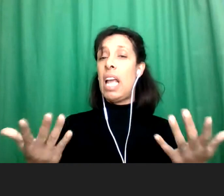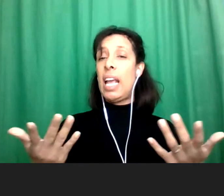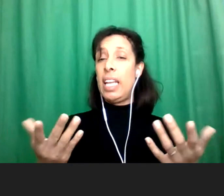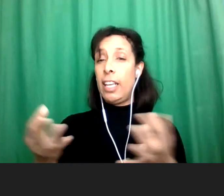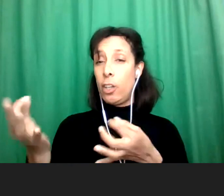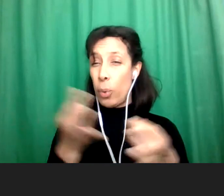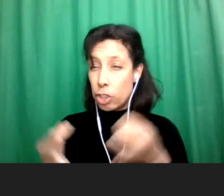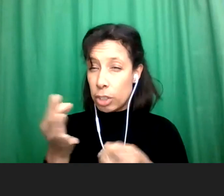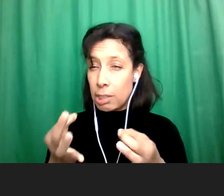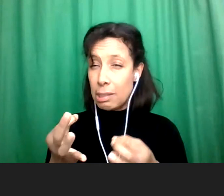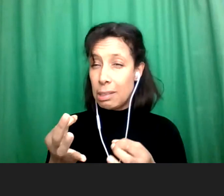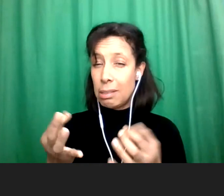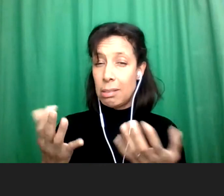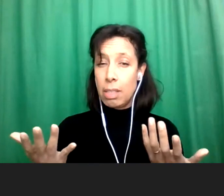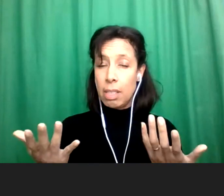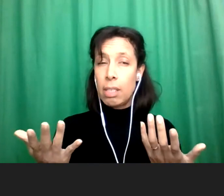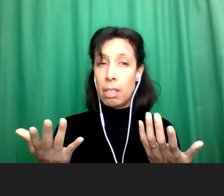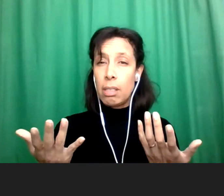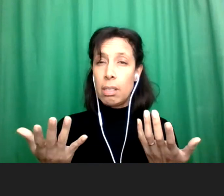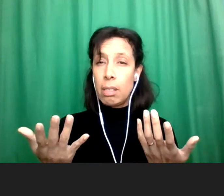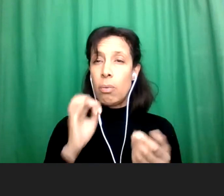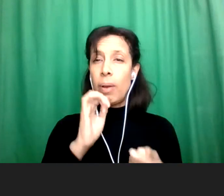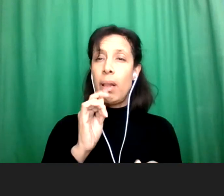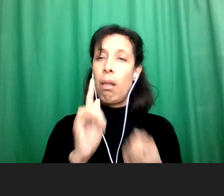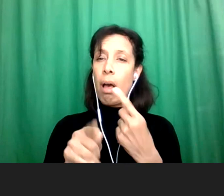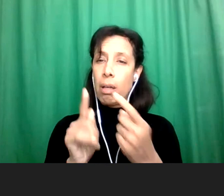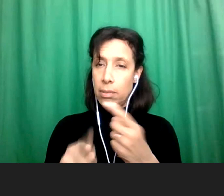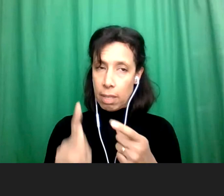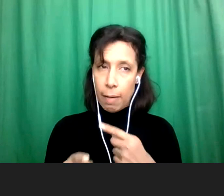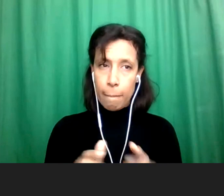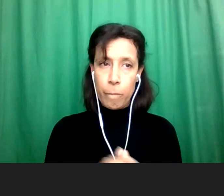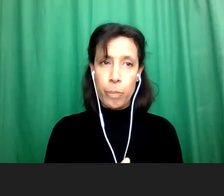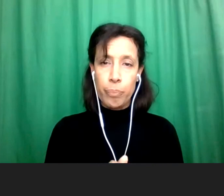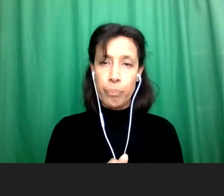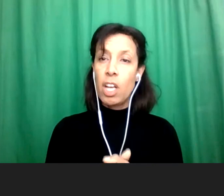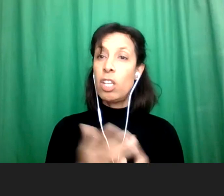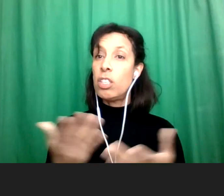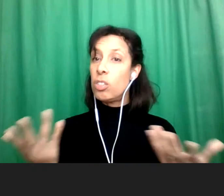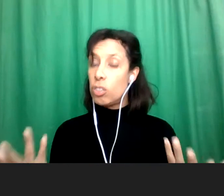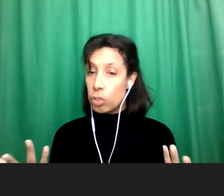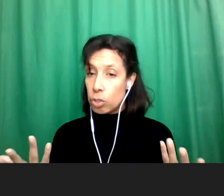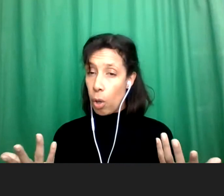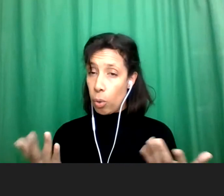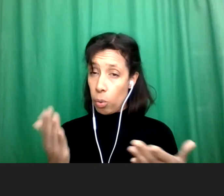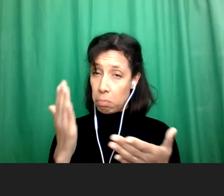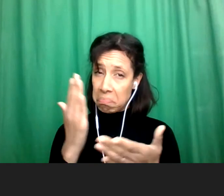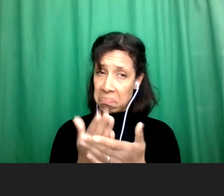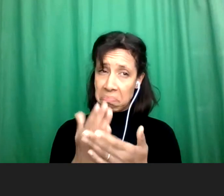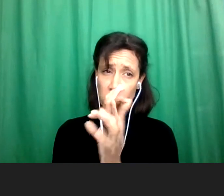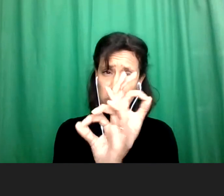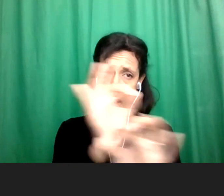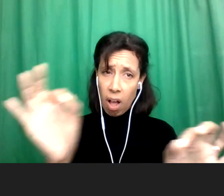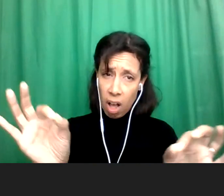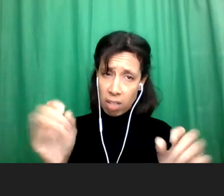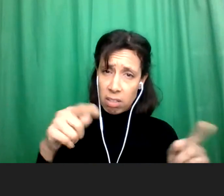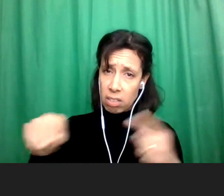you might have. So collectively, what is it clear what we're talking